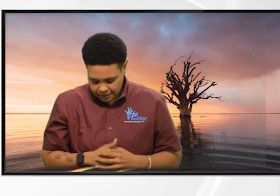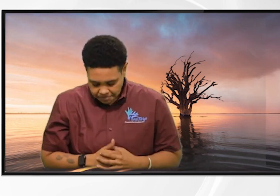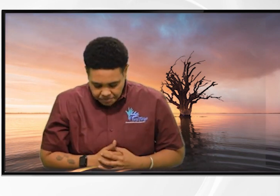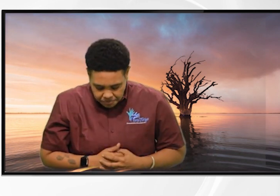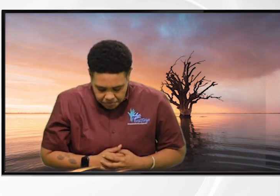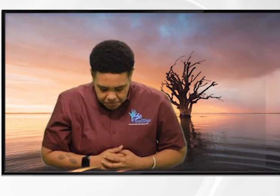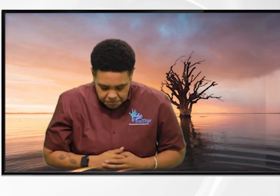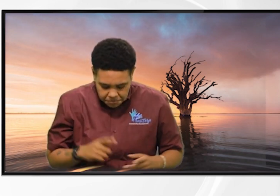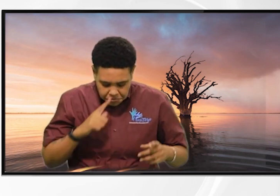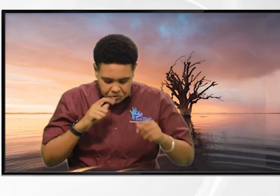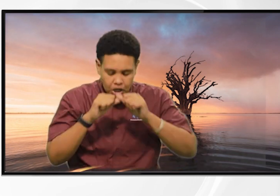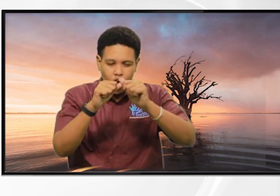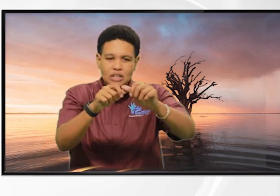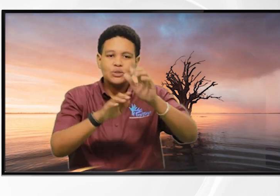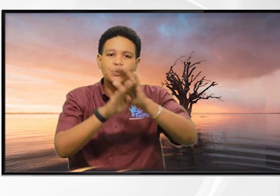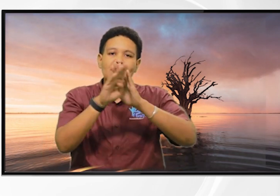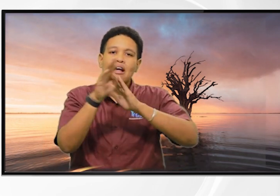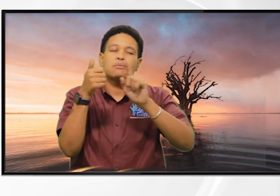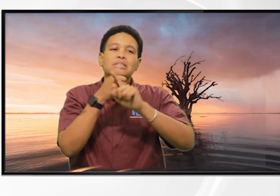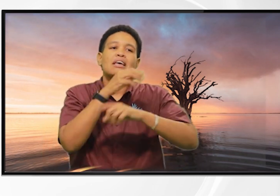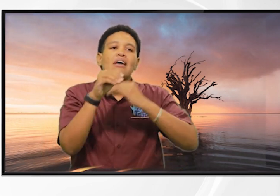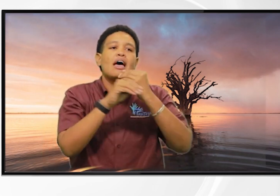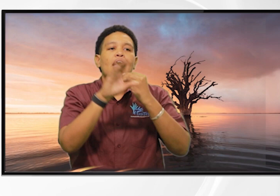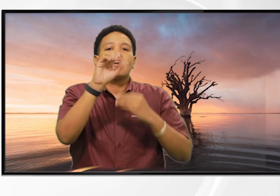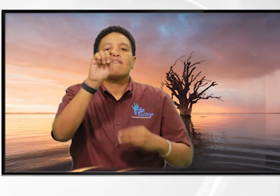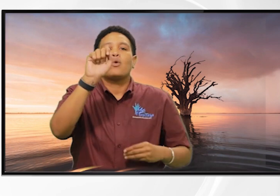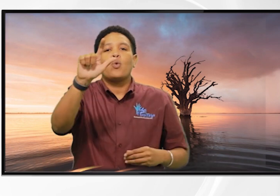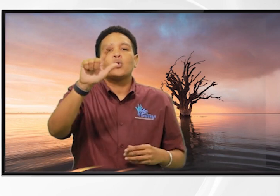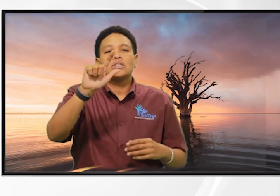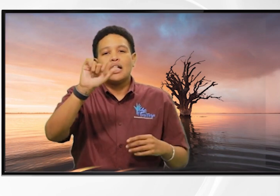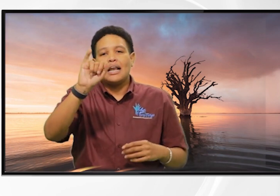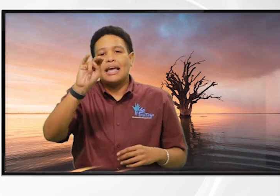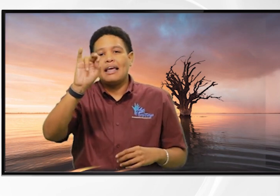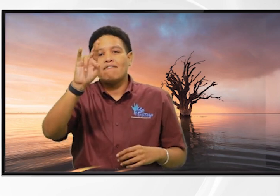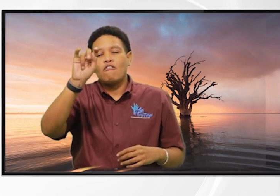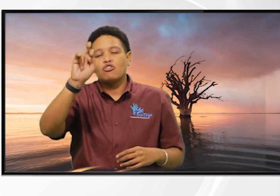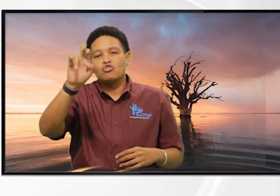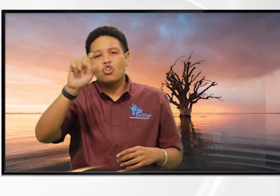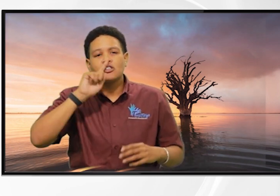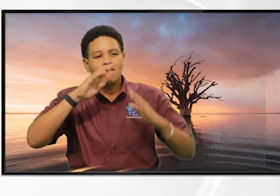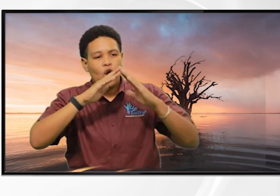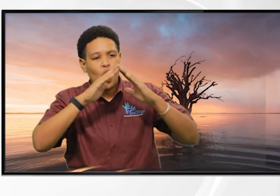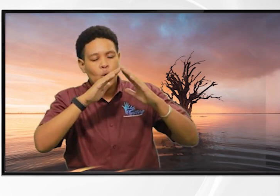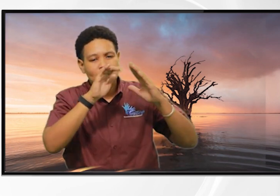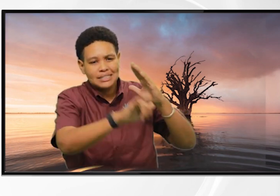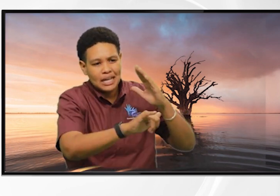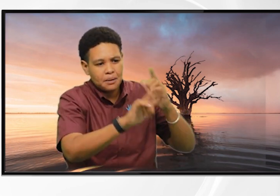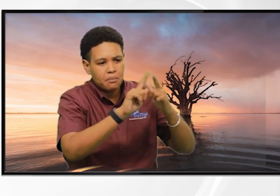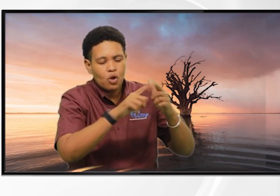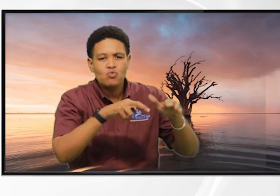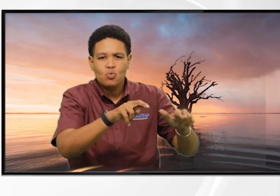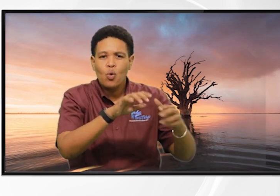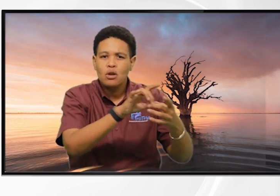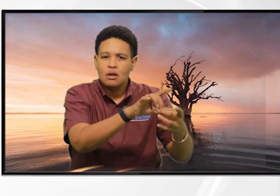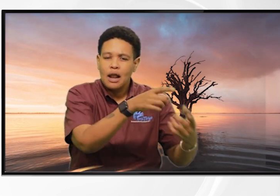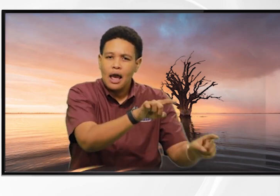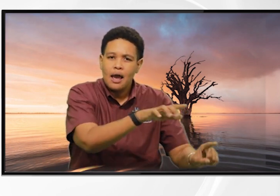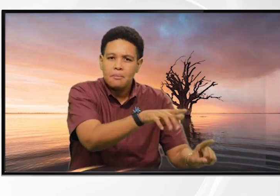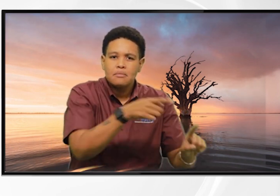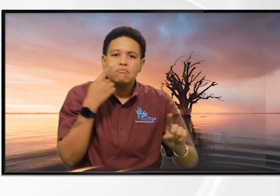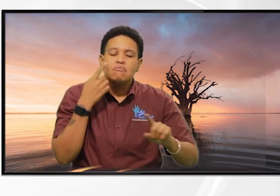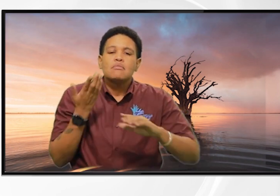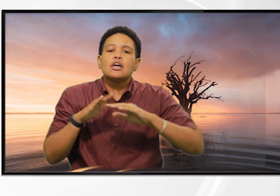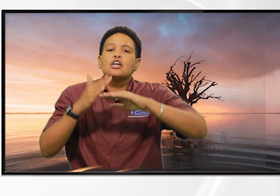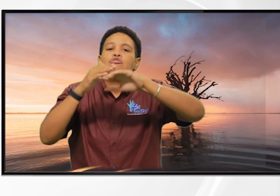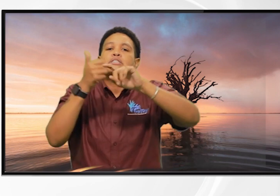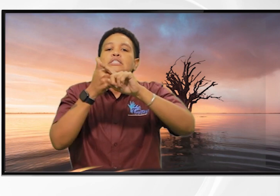The continuous development of coastal infrastructure for housing, settlements, and road networks increases